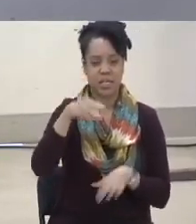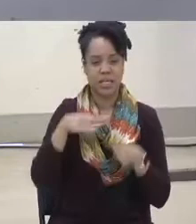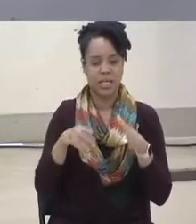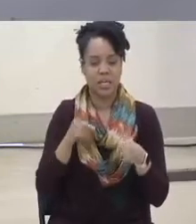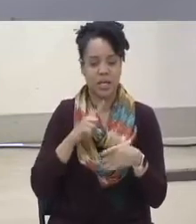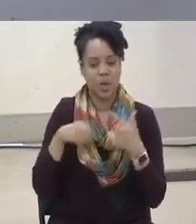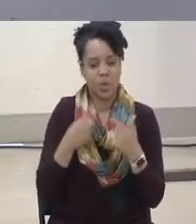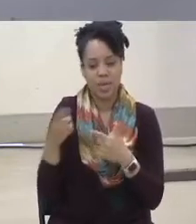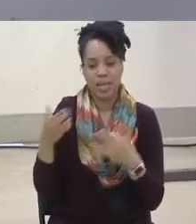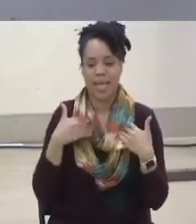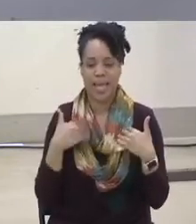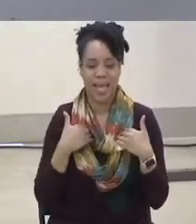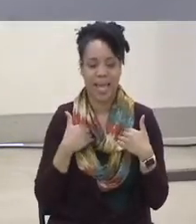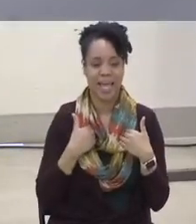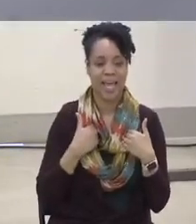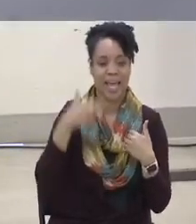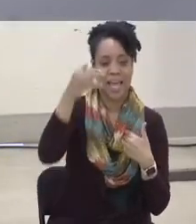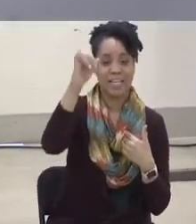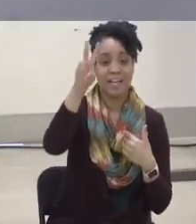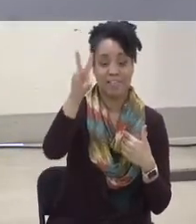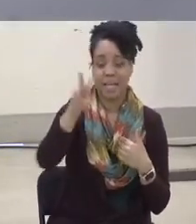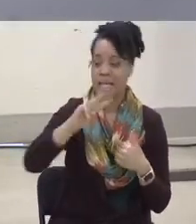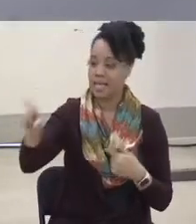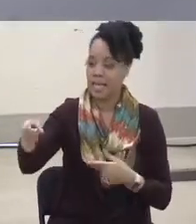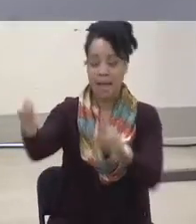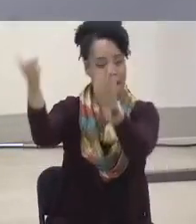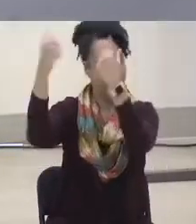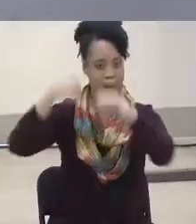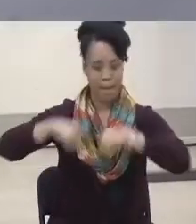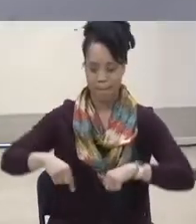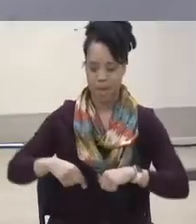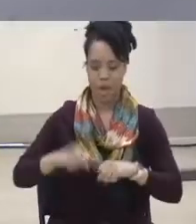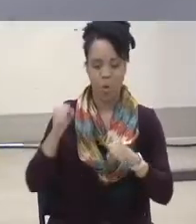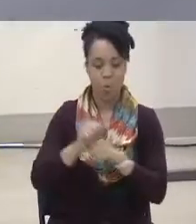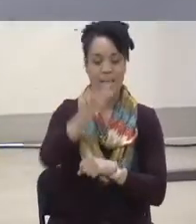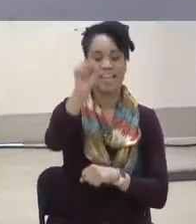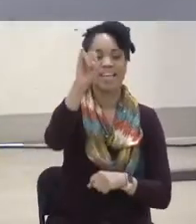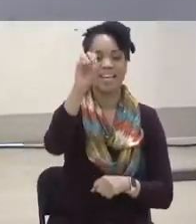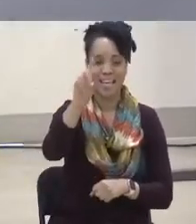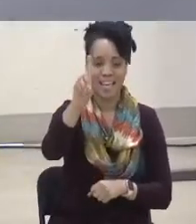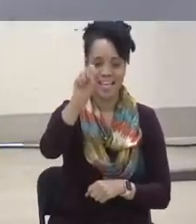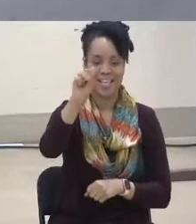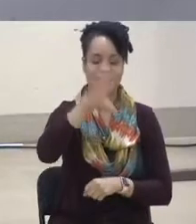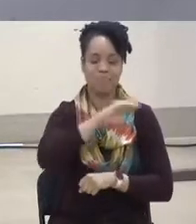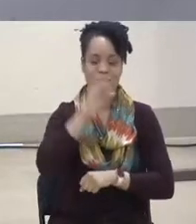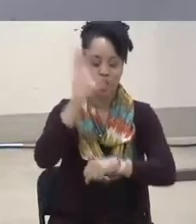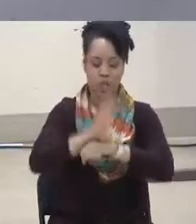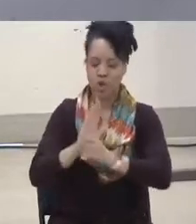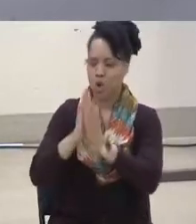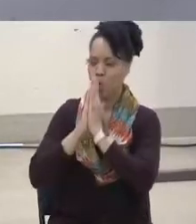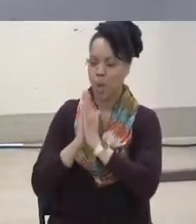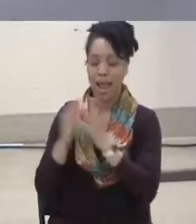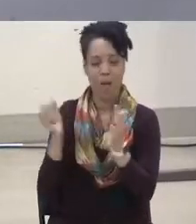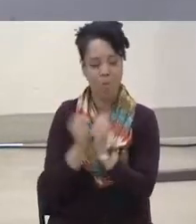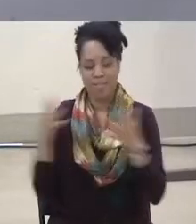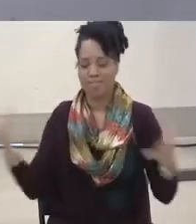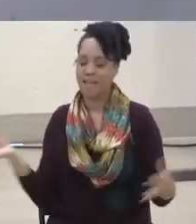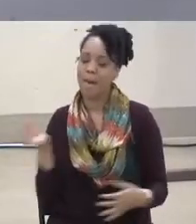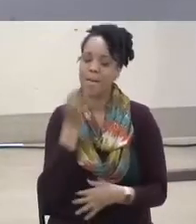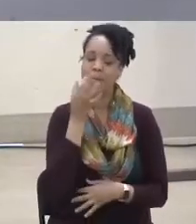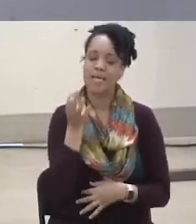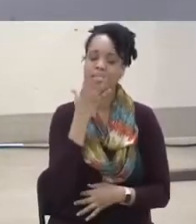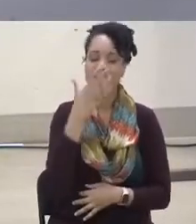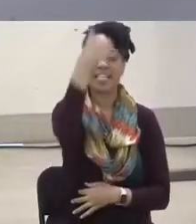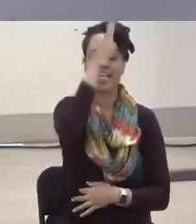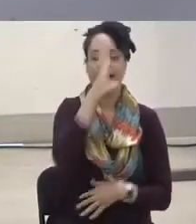They él came in tenía with SIDA. full-blown AIDS and the church prayed. Esa persona vino aquí, tenía SIDA y la iglesia oró. And without medication, God